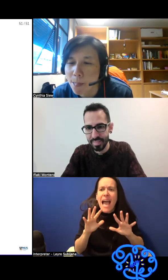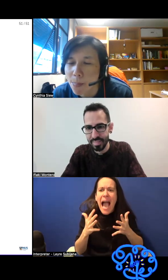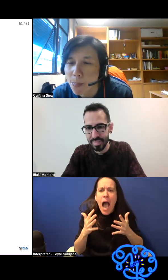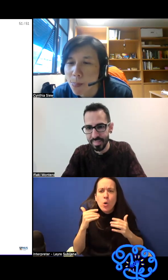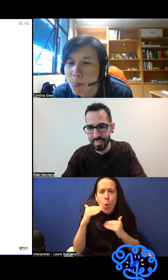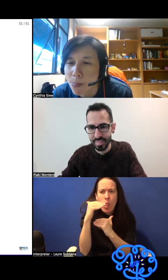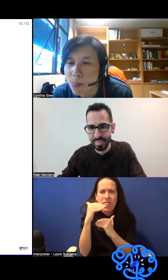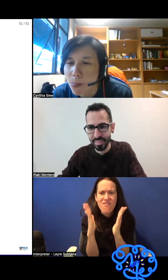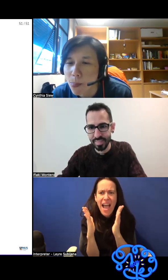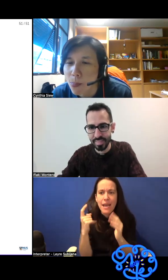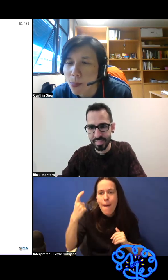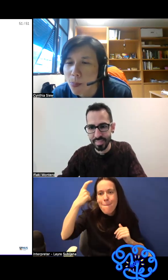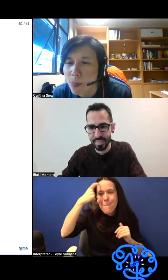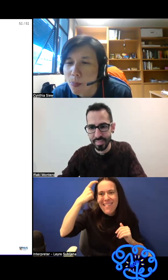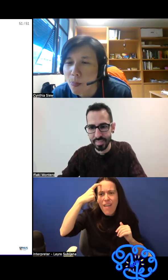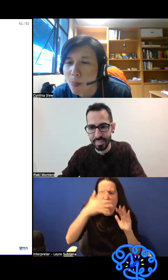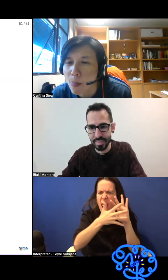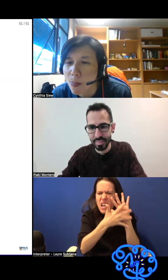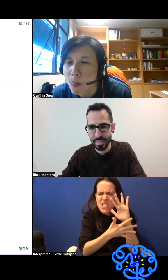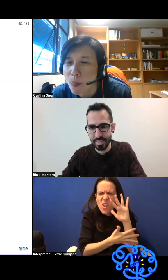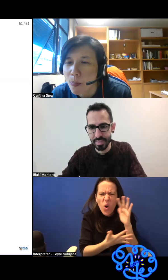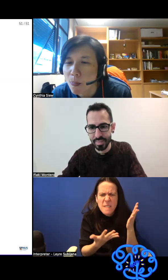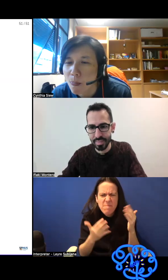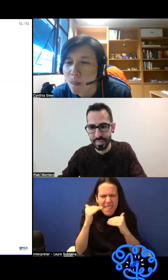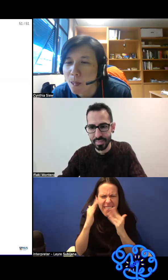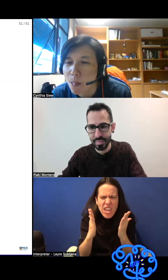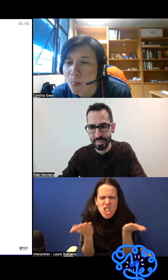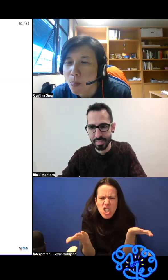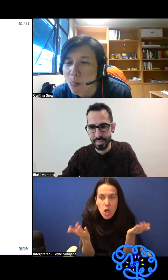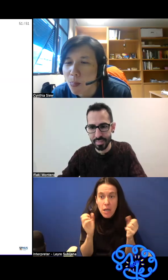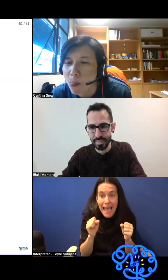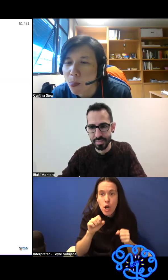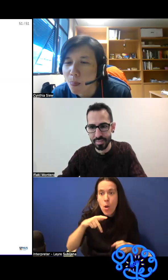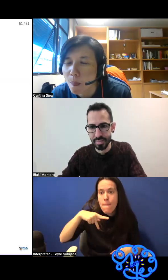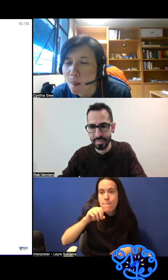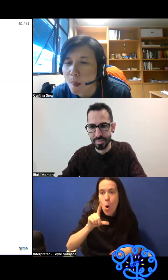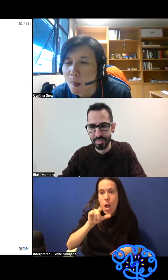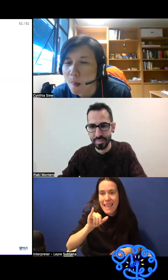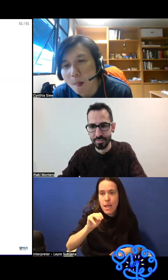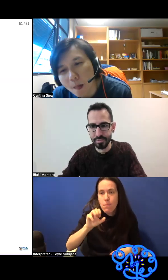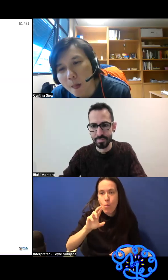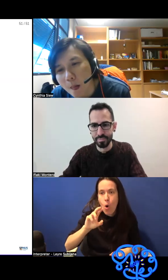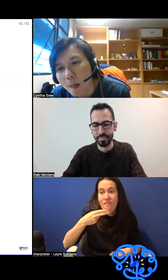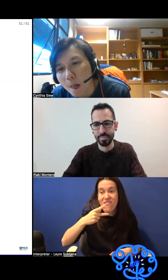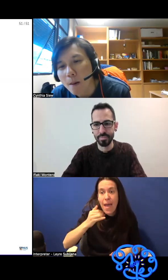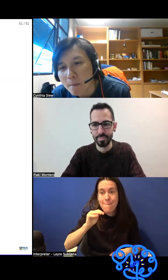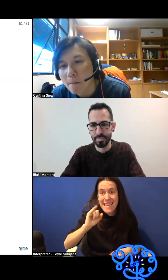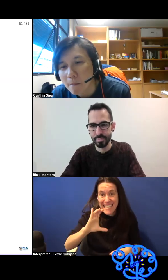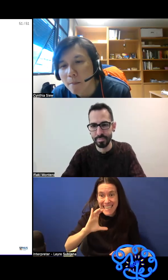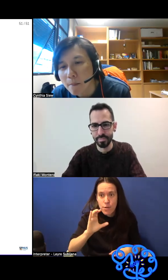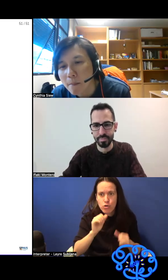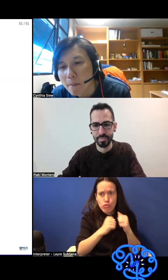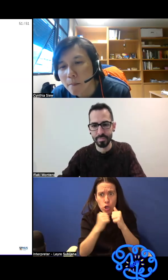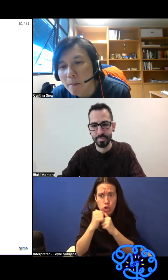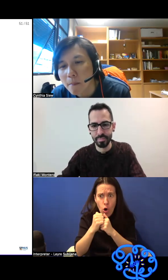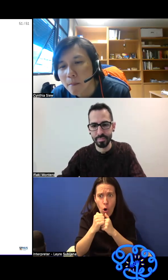mental lexicon? Can it include polymorphemic structures or compounds? What about longer